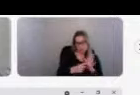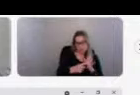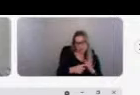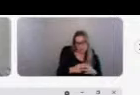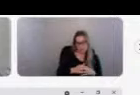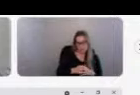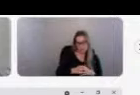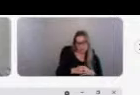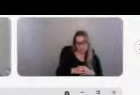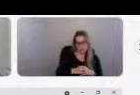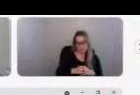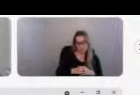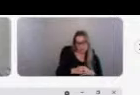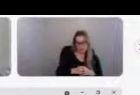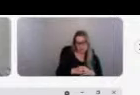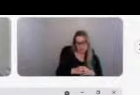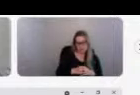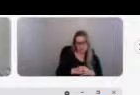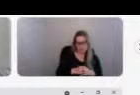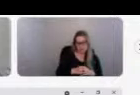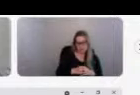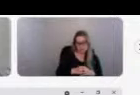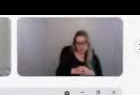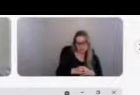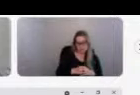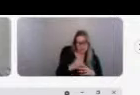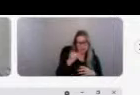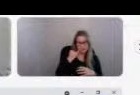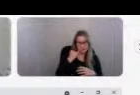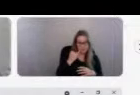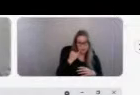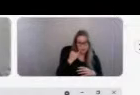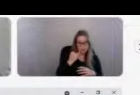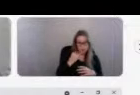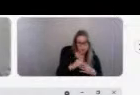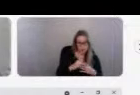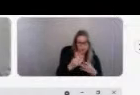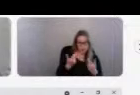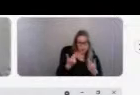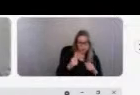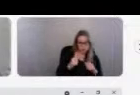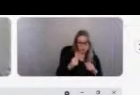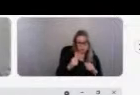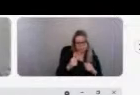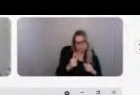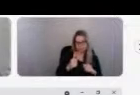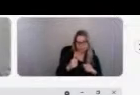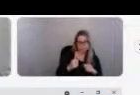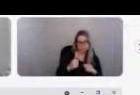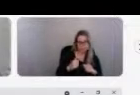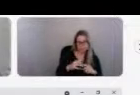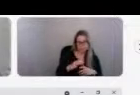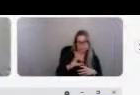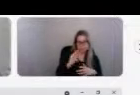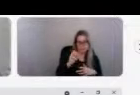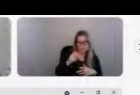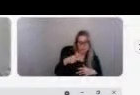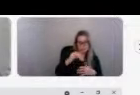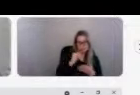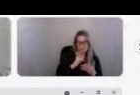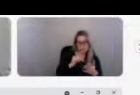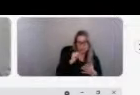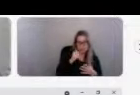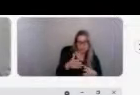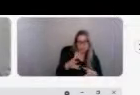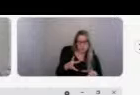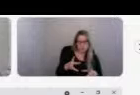in drawing the ld7 boundaries if i wanted to test the limits of the law this is the map i would have drawn if we want to adhere to